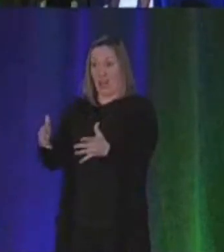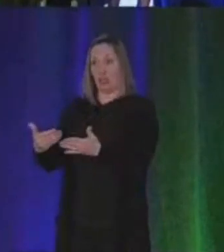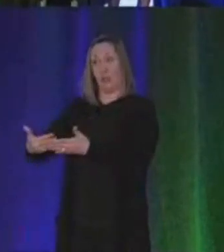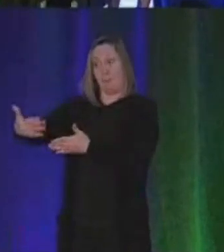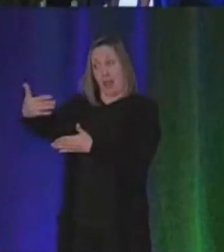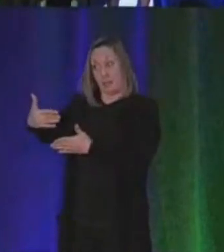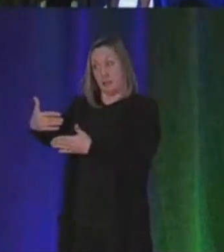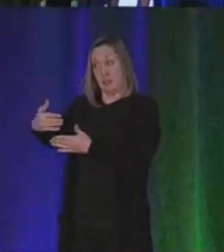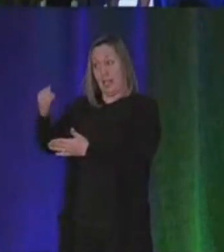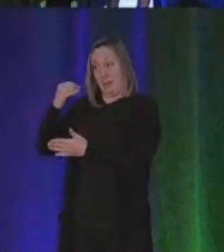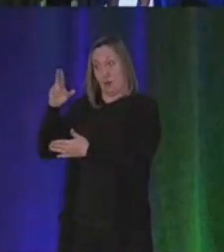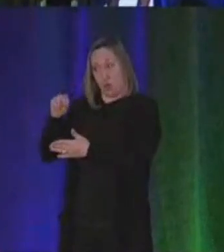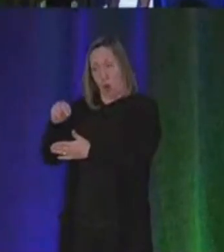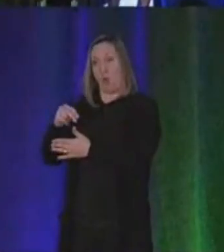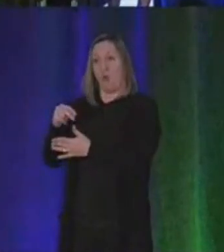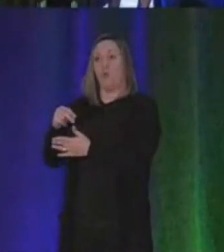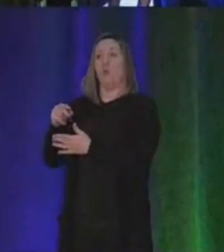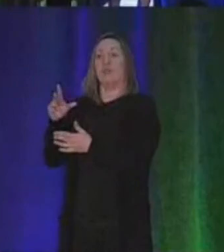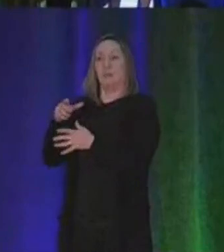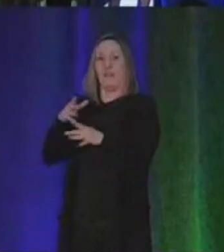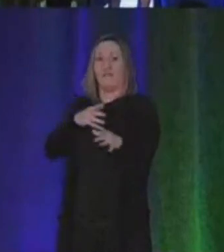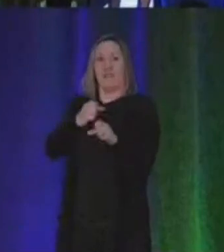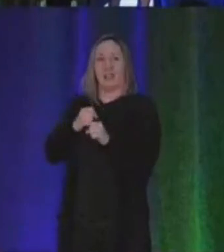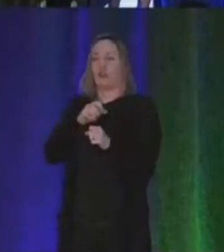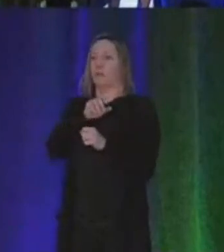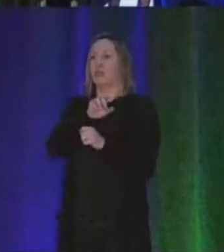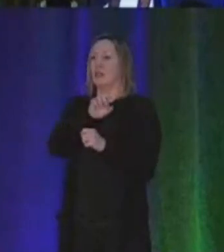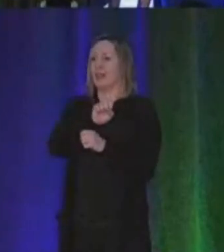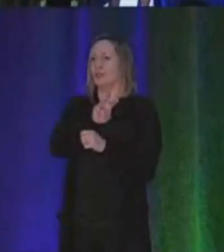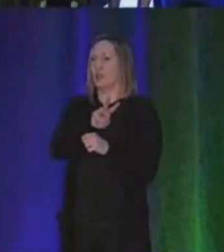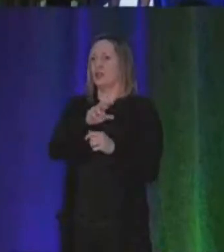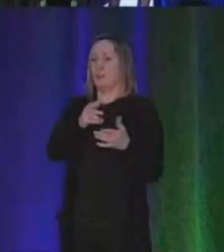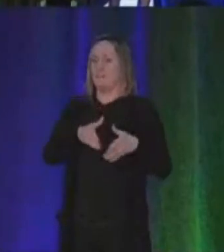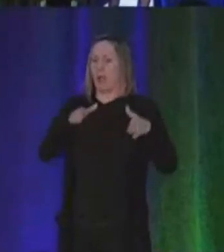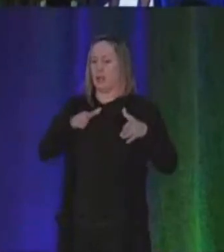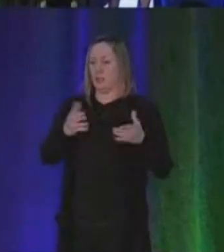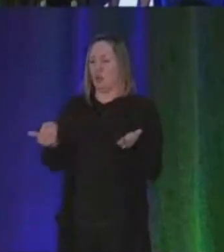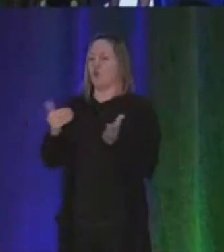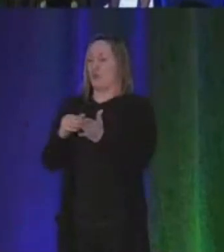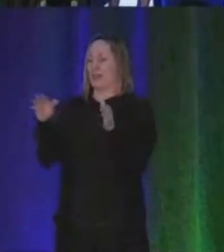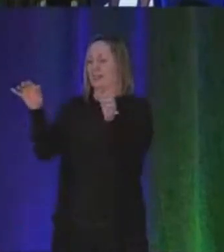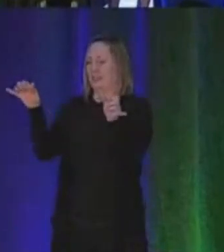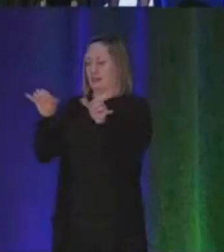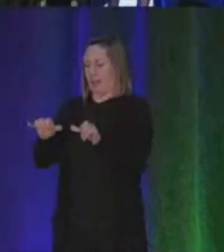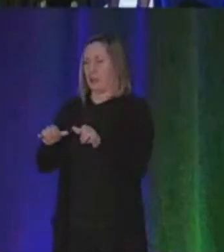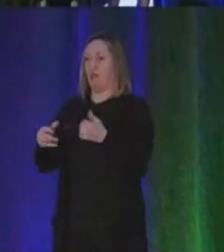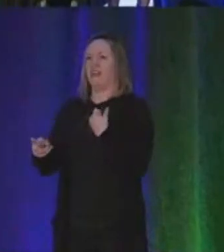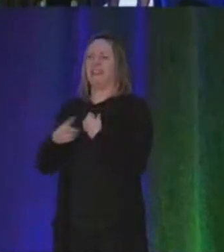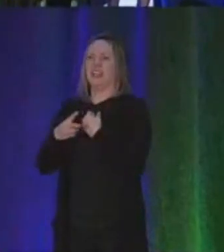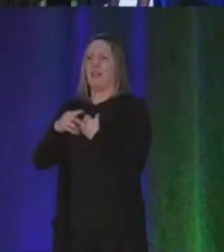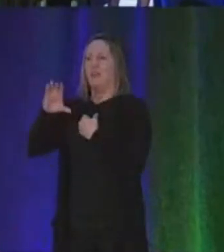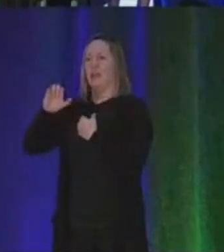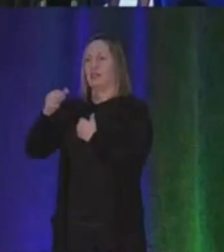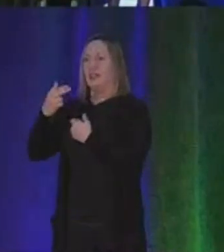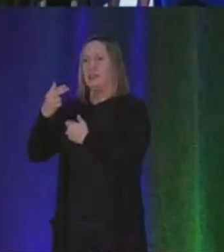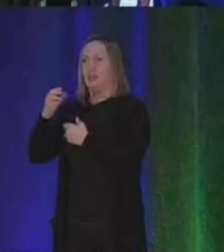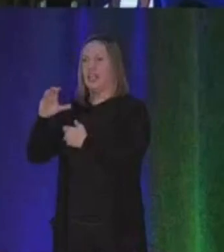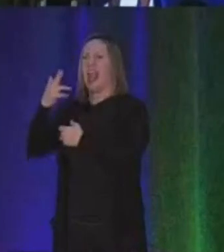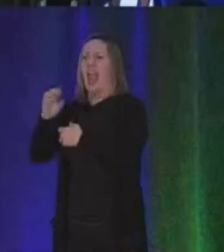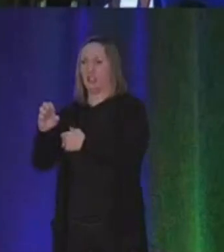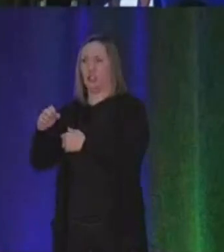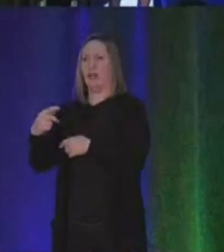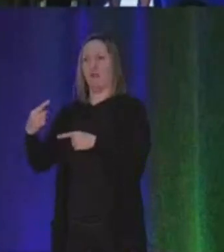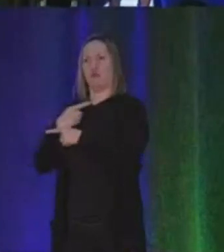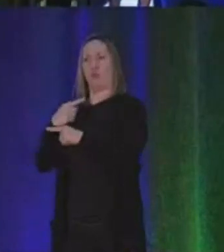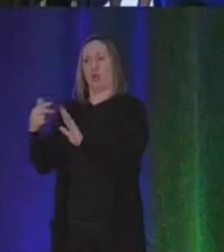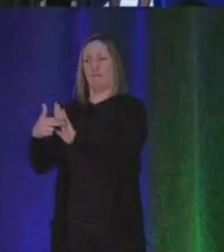If no, let me fetch that image from the S3 bucket, resize it, and then save it in the cache with sort of appropriate cache headers, so this doesn't have